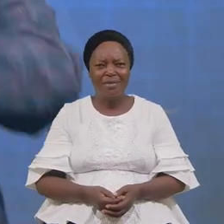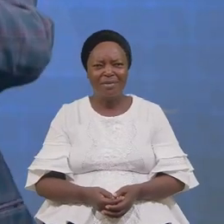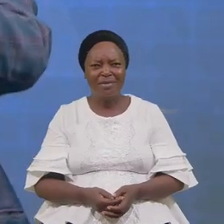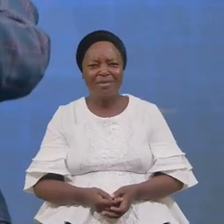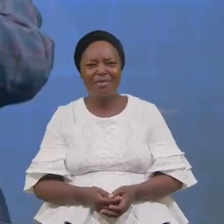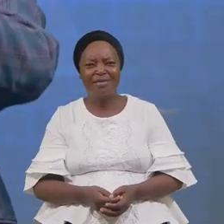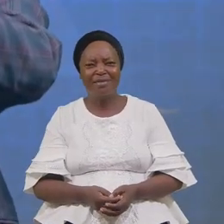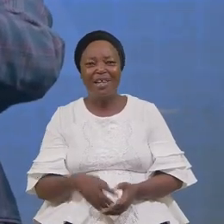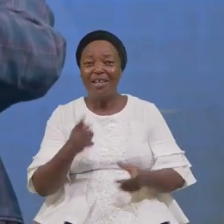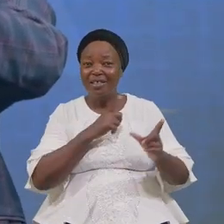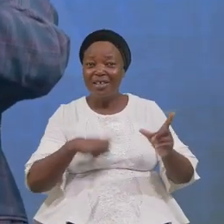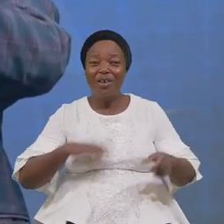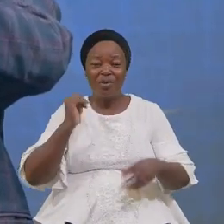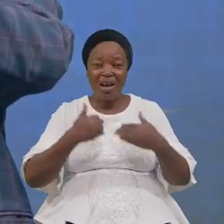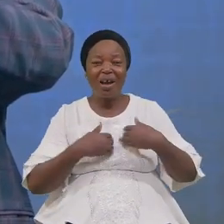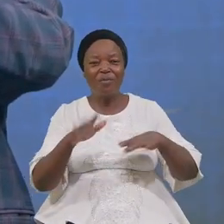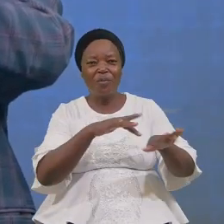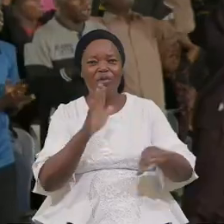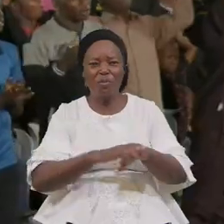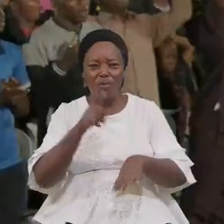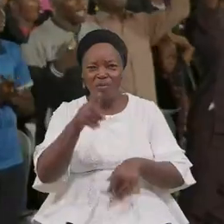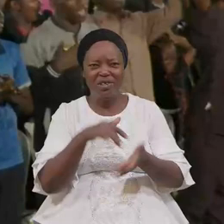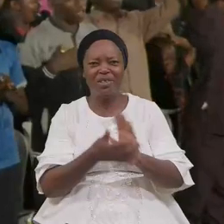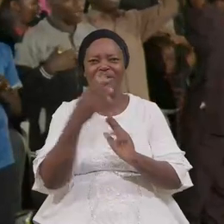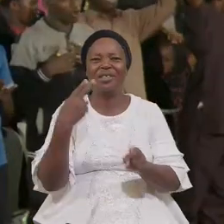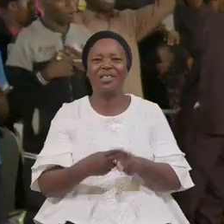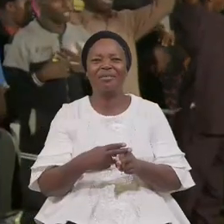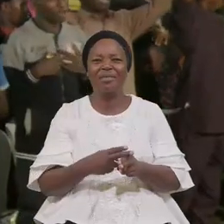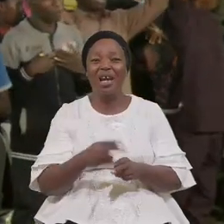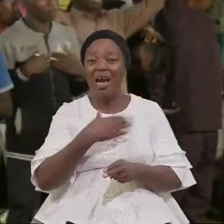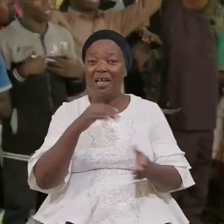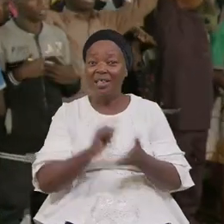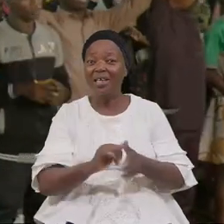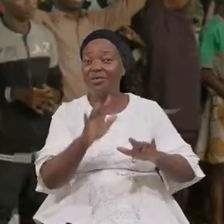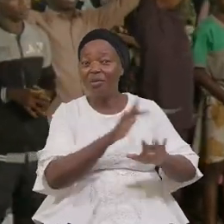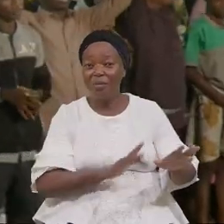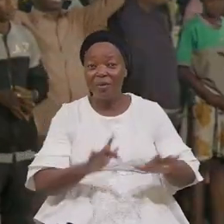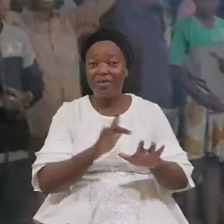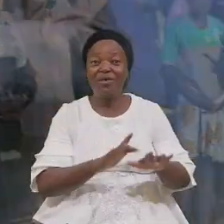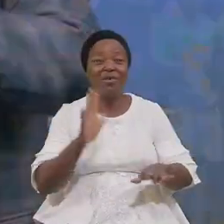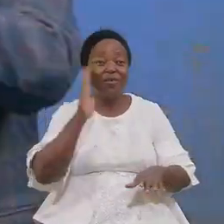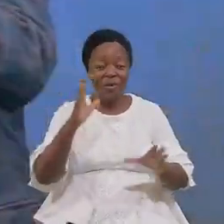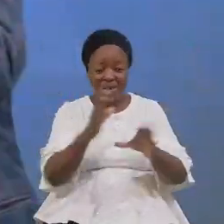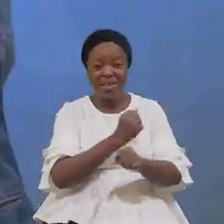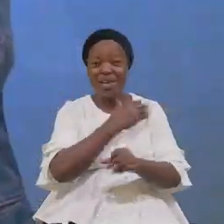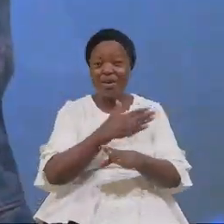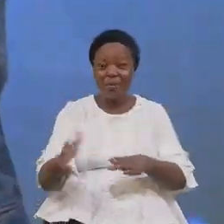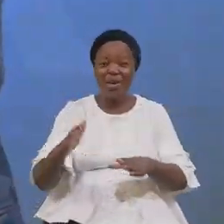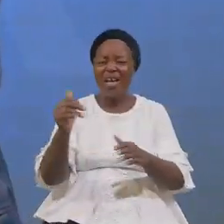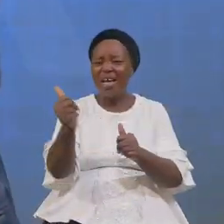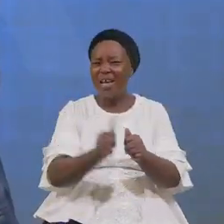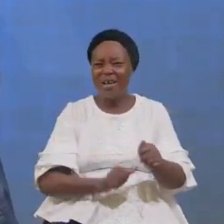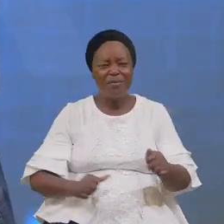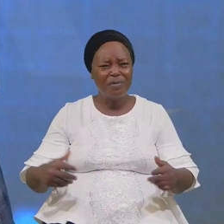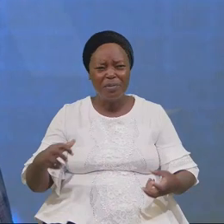The Lord will have compassion upon you. And that compassion will roll away every